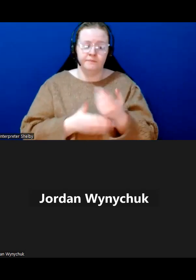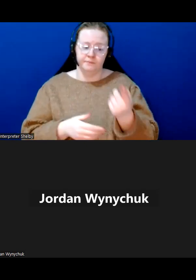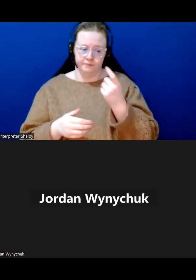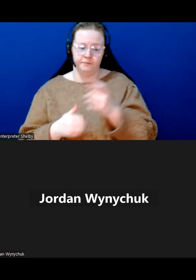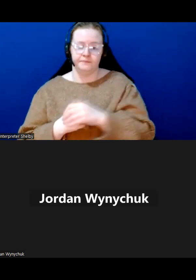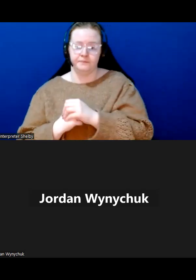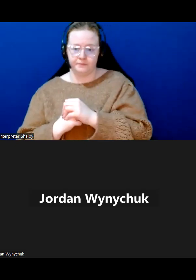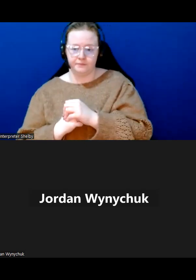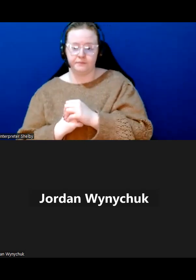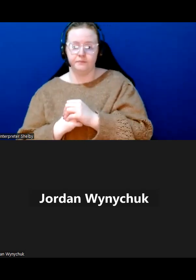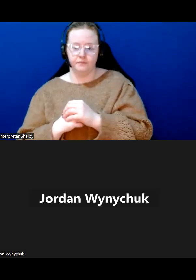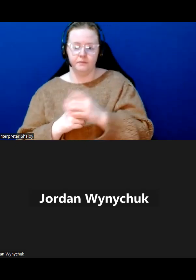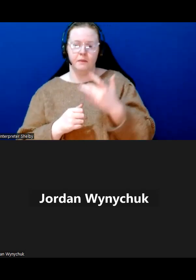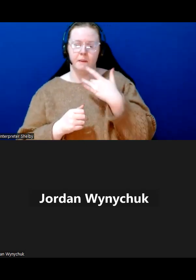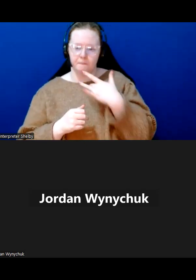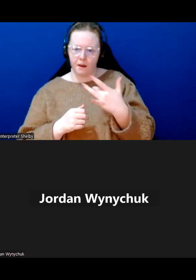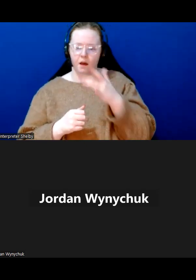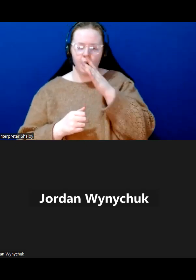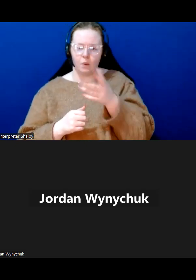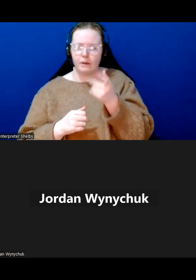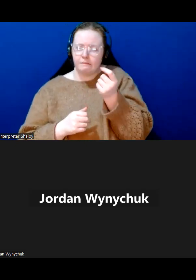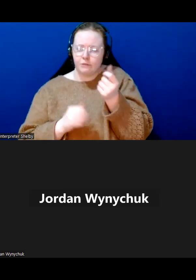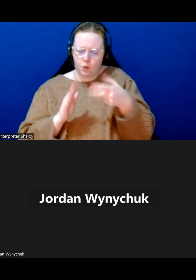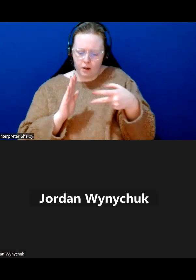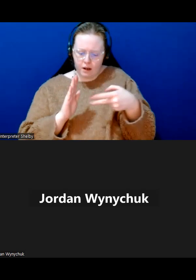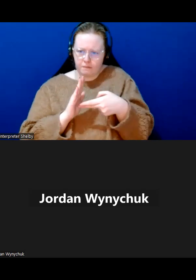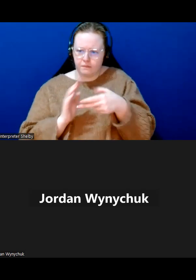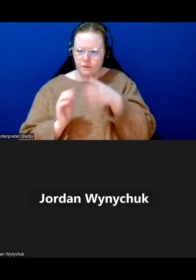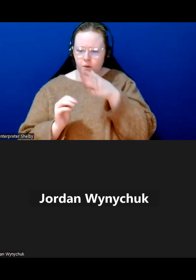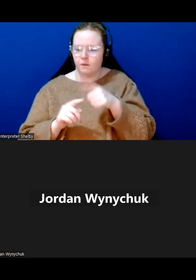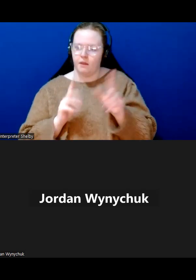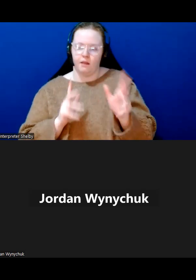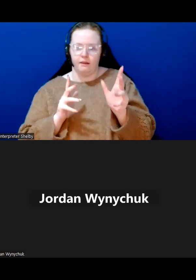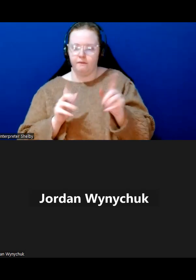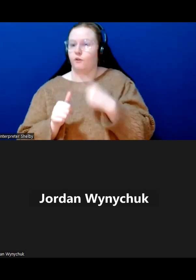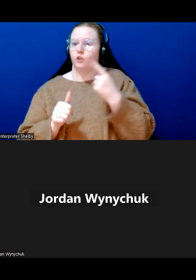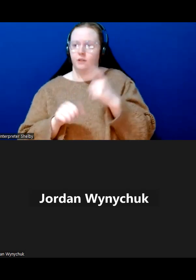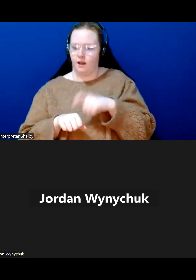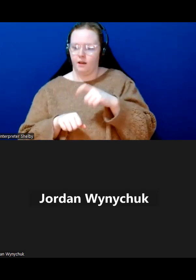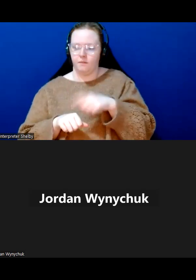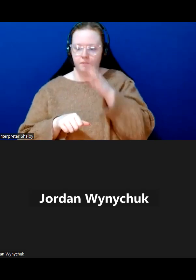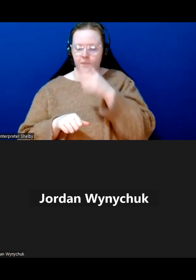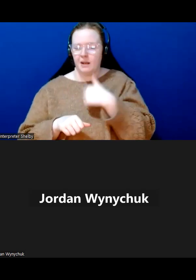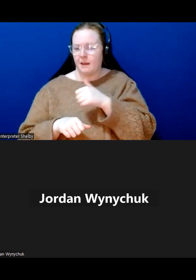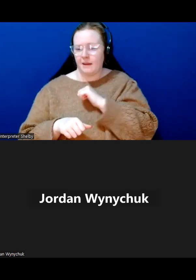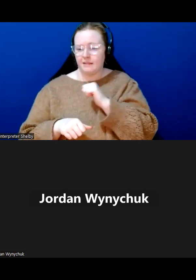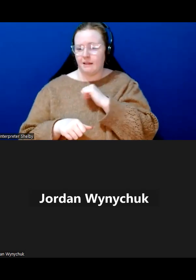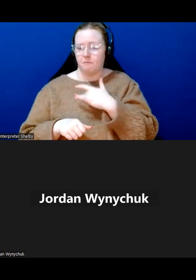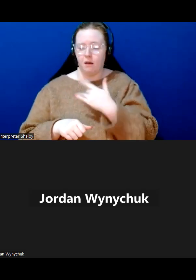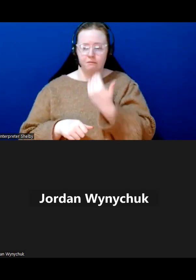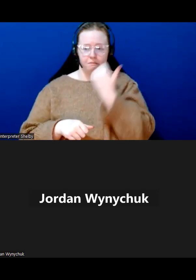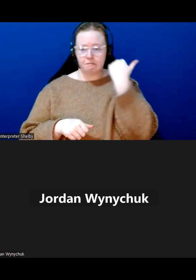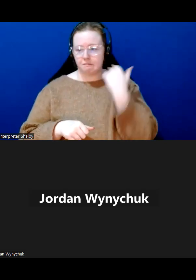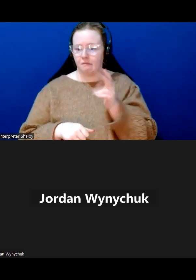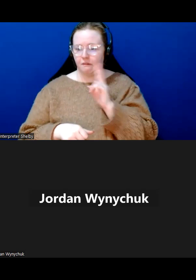always do a little trim, but after that, I leave it. I tend to go through my veggies pretty quick, so I find